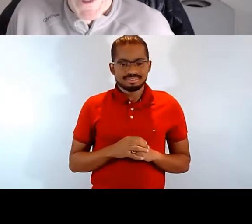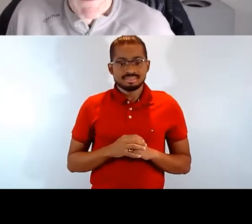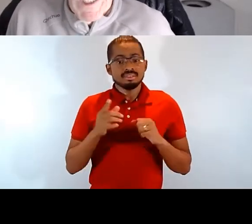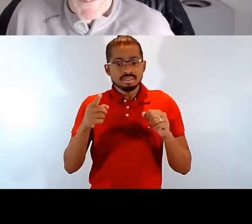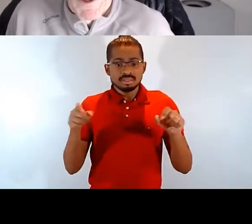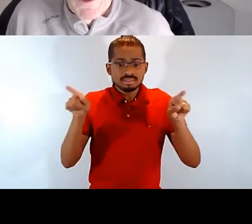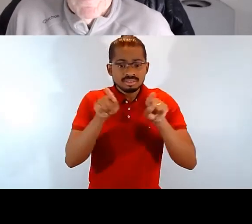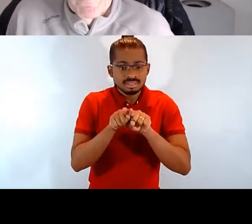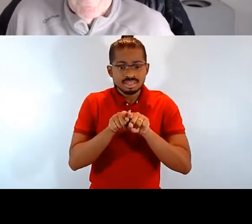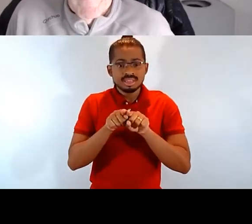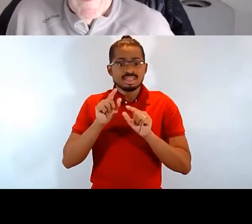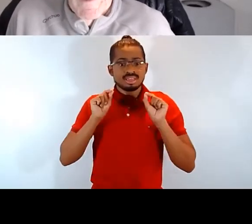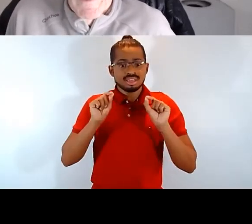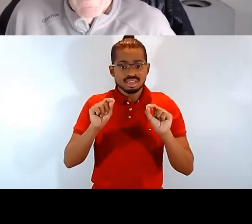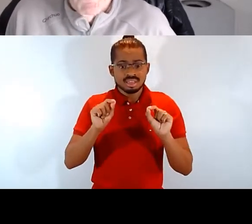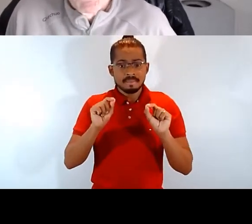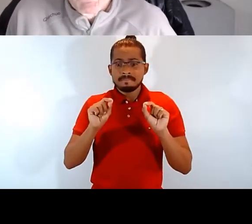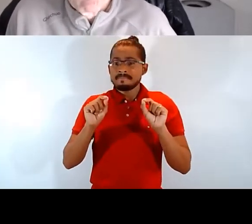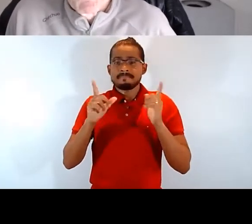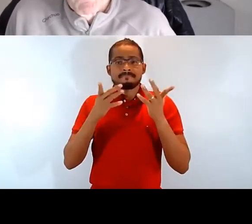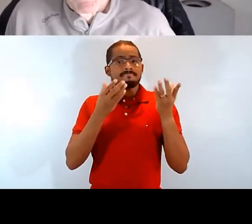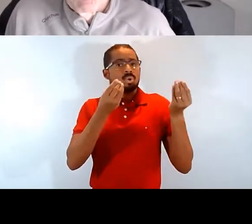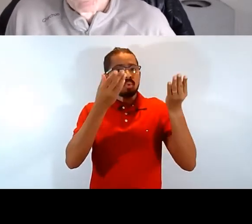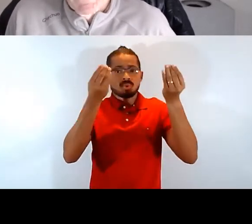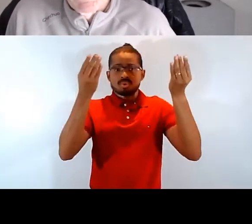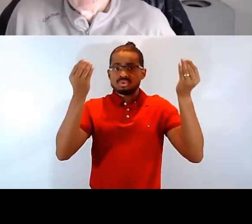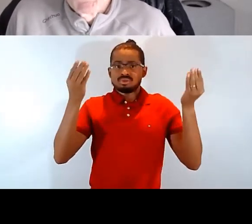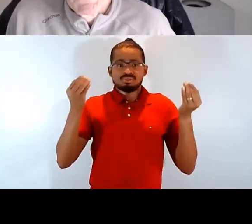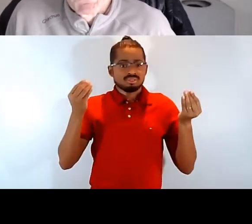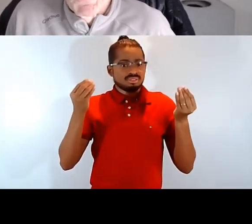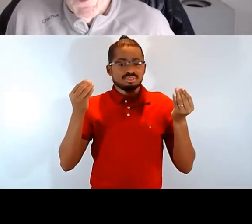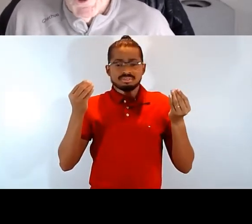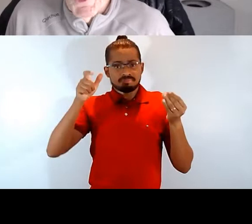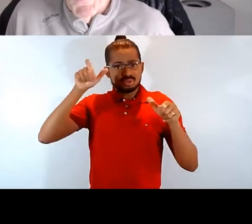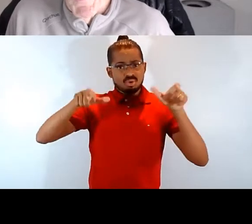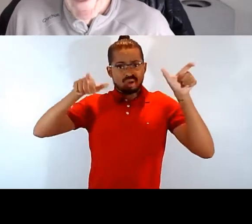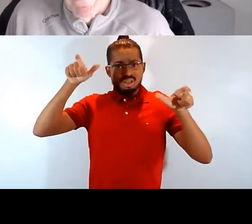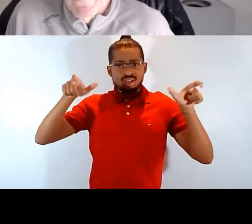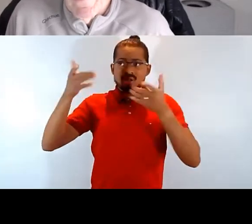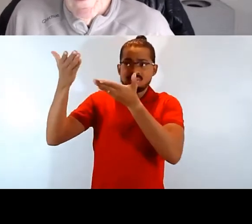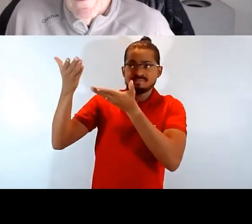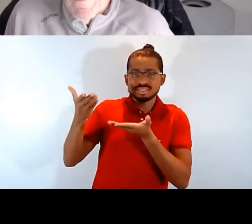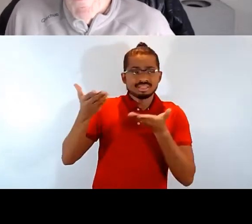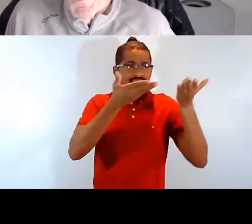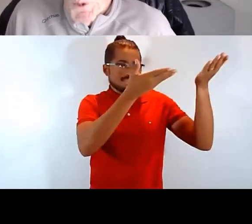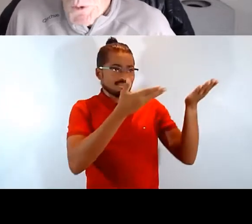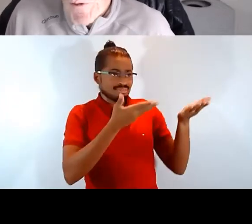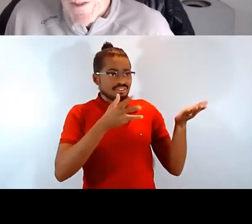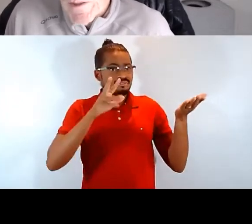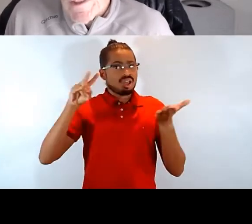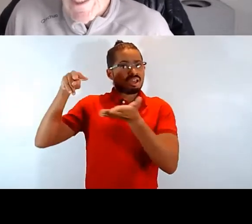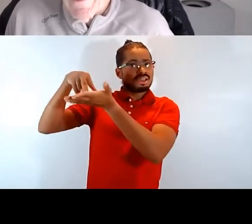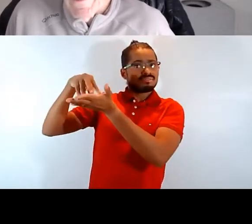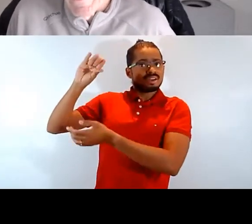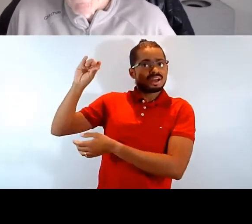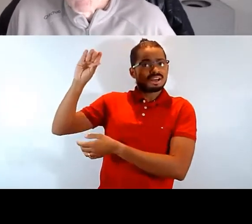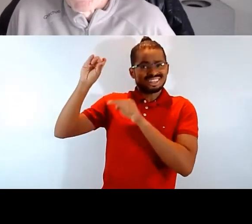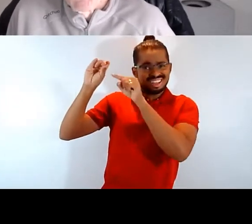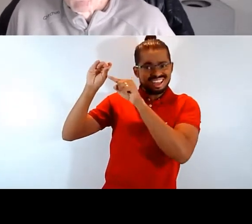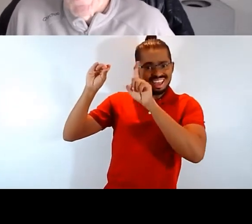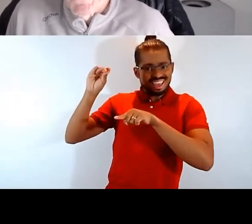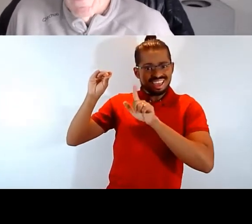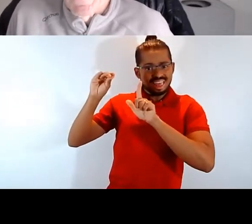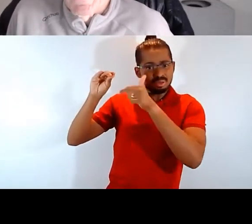in their native language. Now, even when the ideal conditions were met, the truth is, and I have